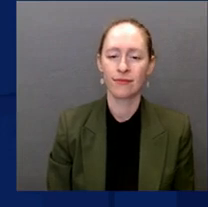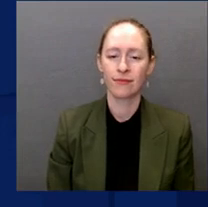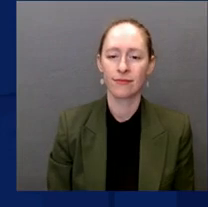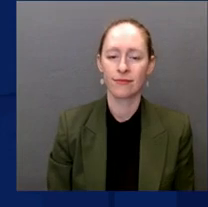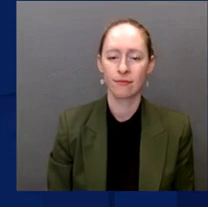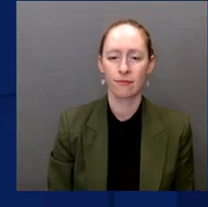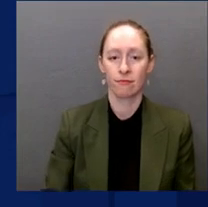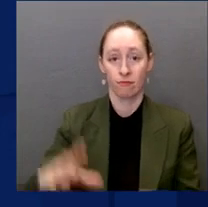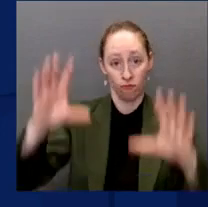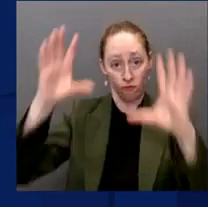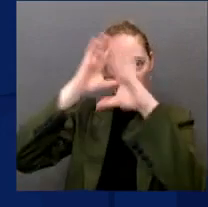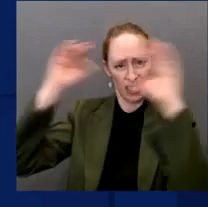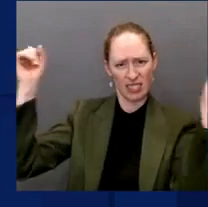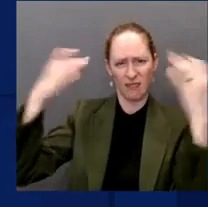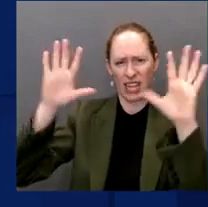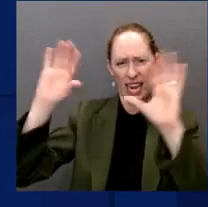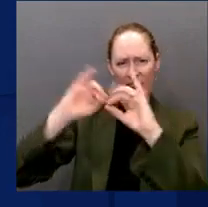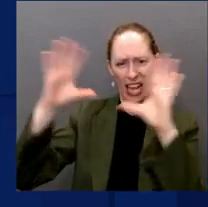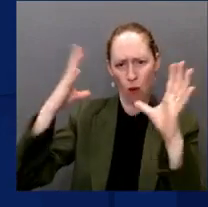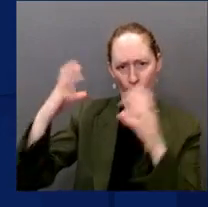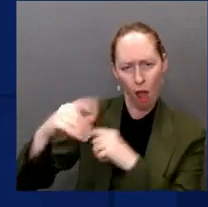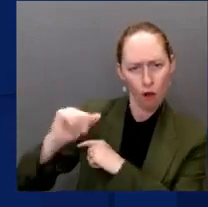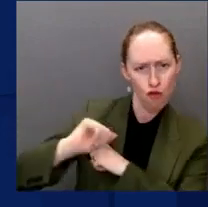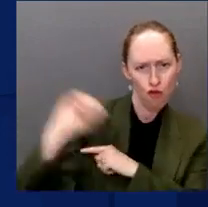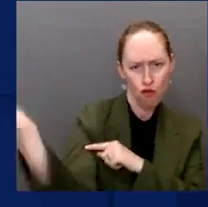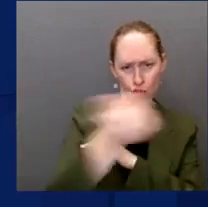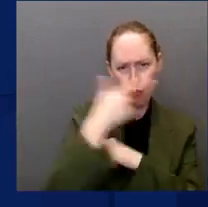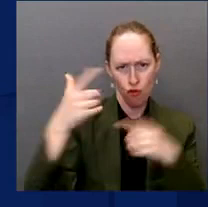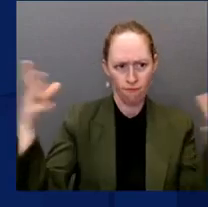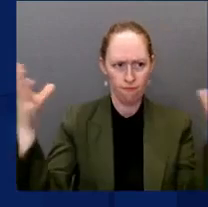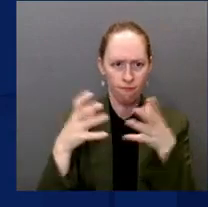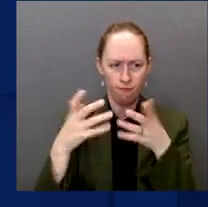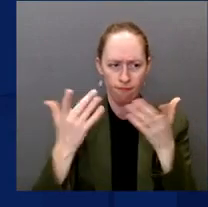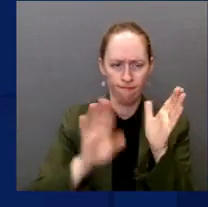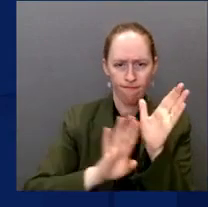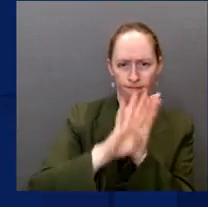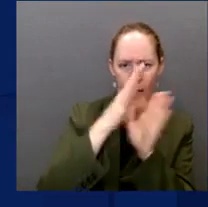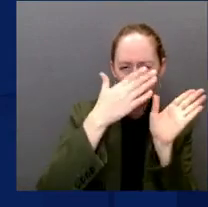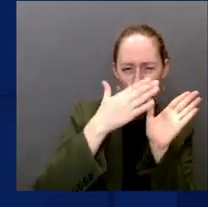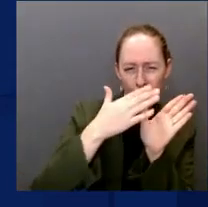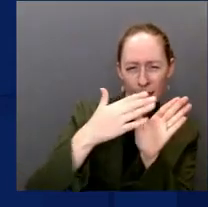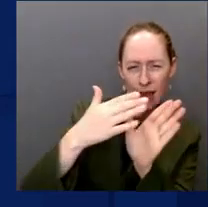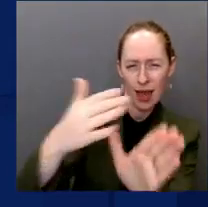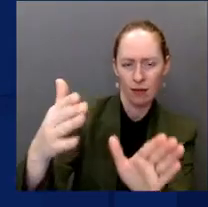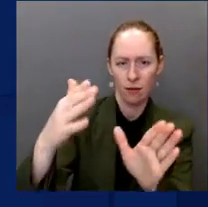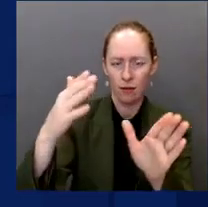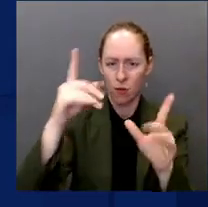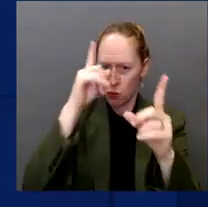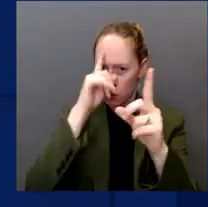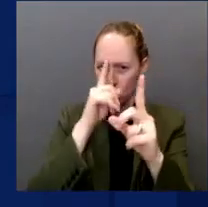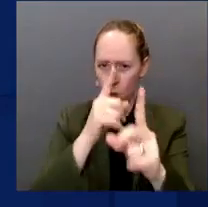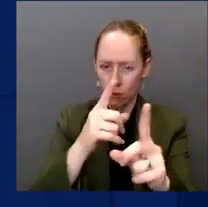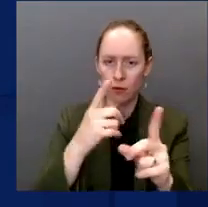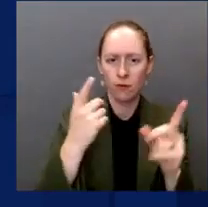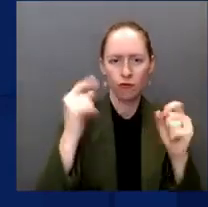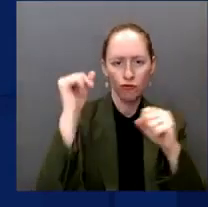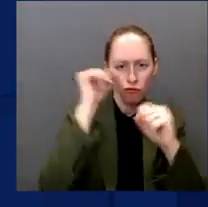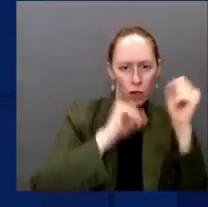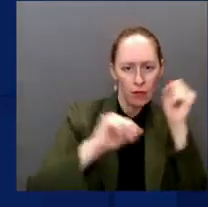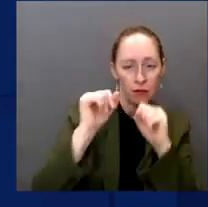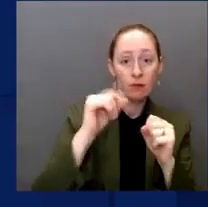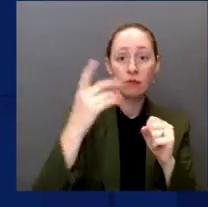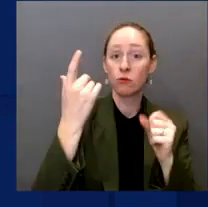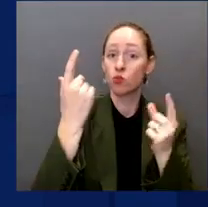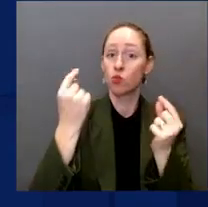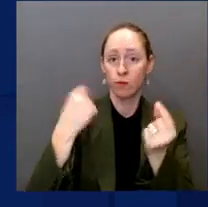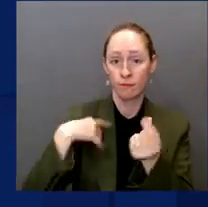national strategy crafted with the advice, guidance, and input of hundreds of stakeholders from across the country. Today, we'll hear from a